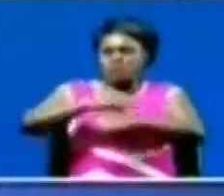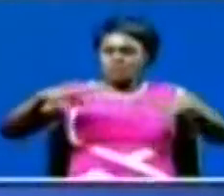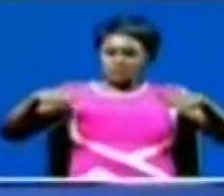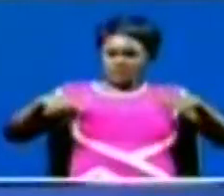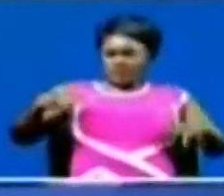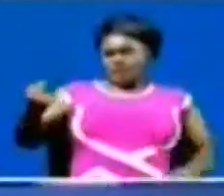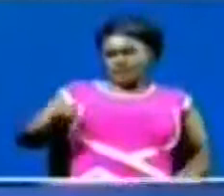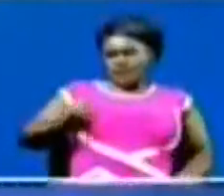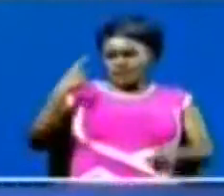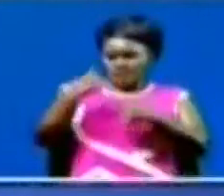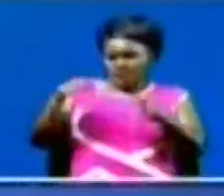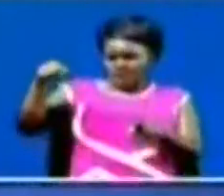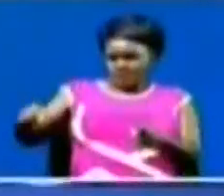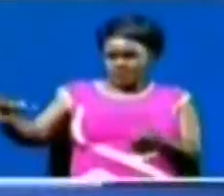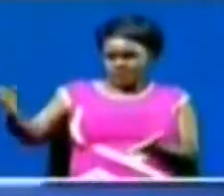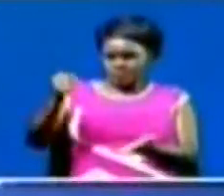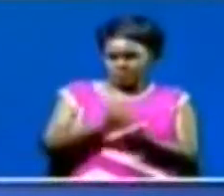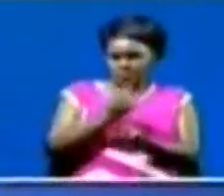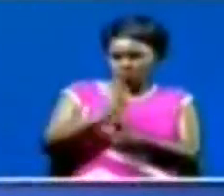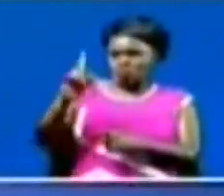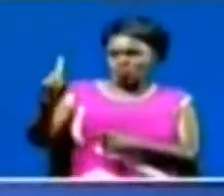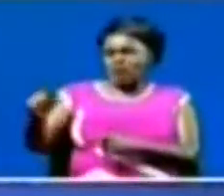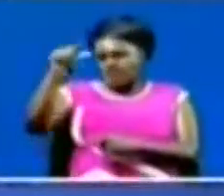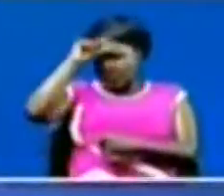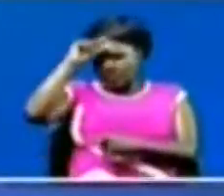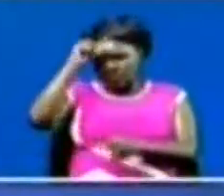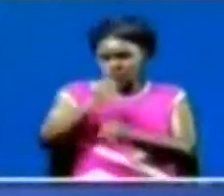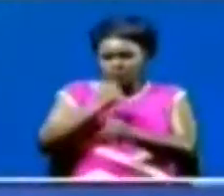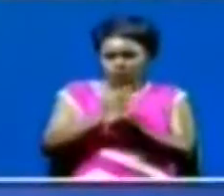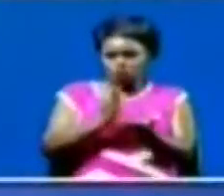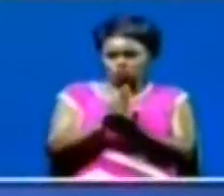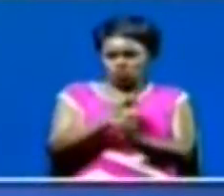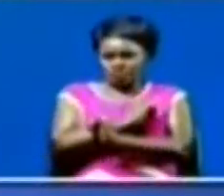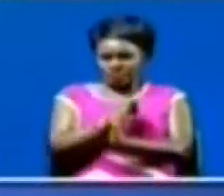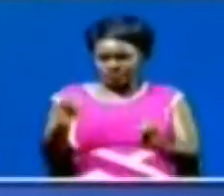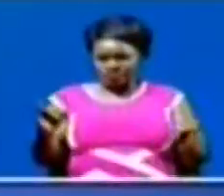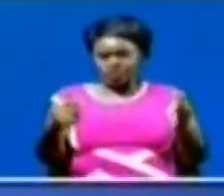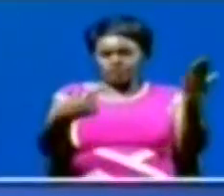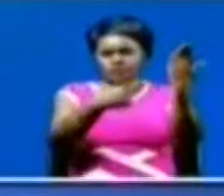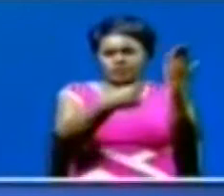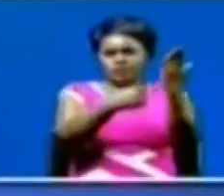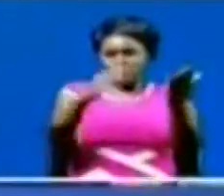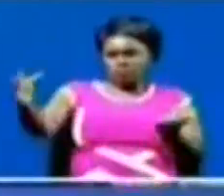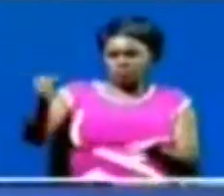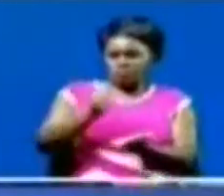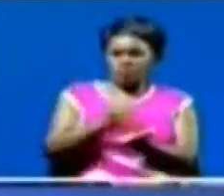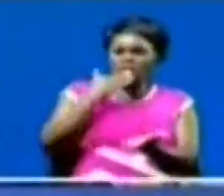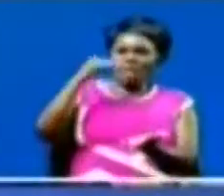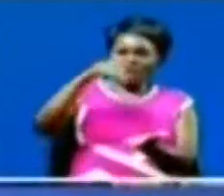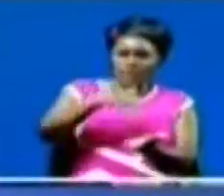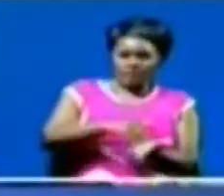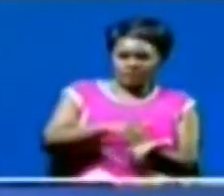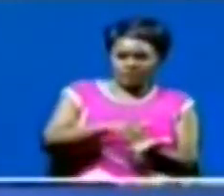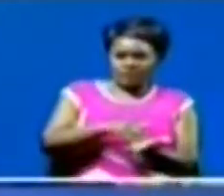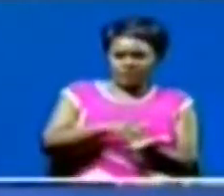Girls. In this year's Form 1 admission process, the government undertook to ensure transparency through digitization of admission letters, verifying